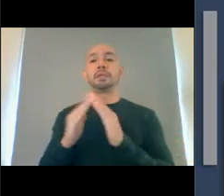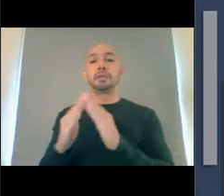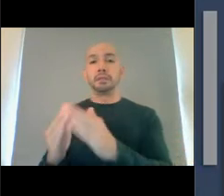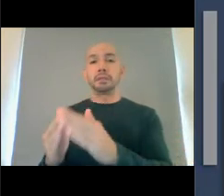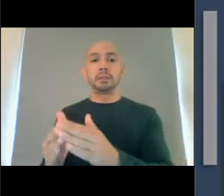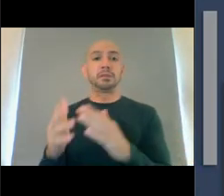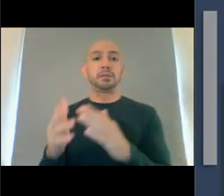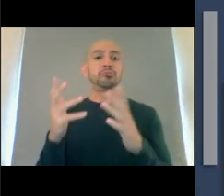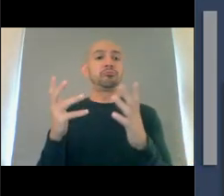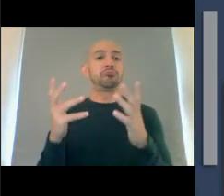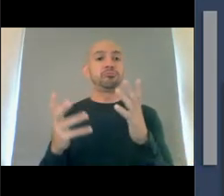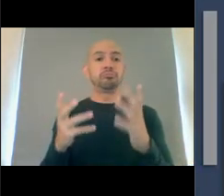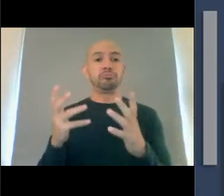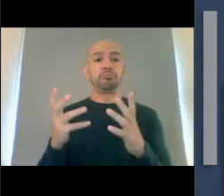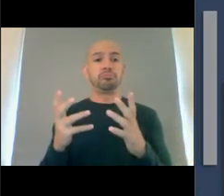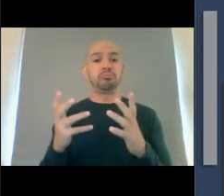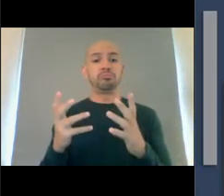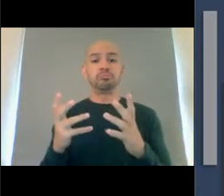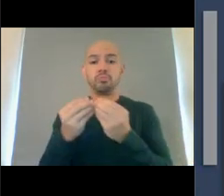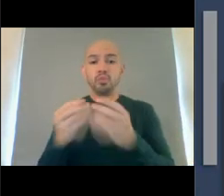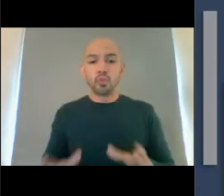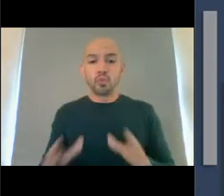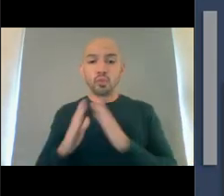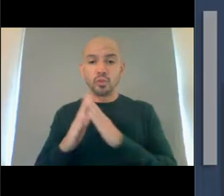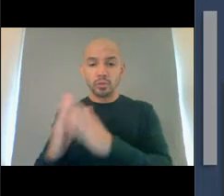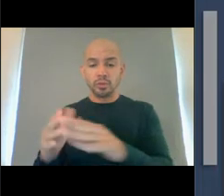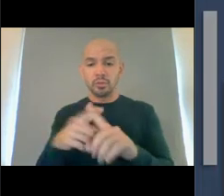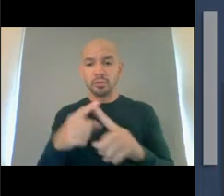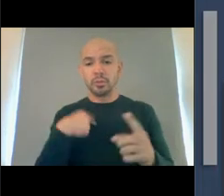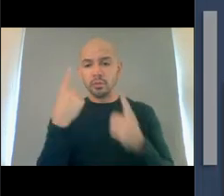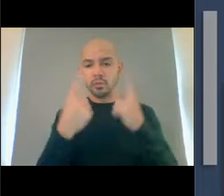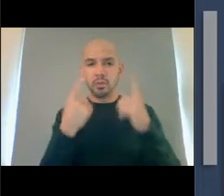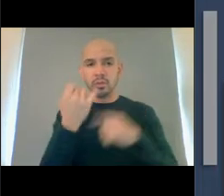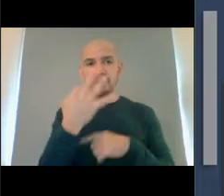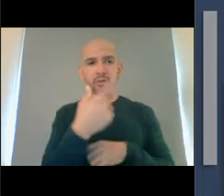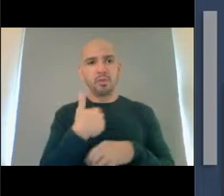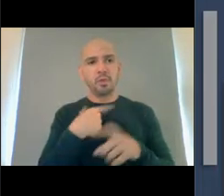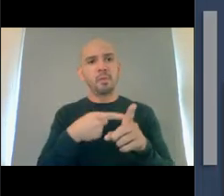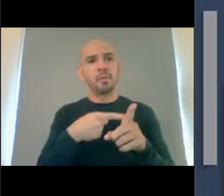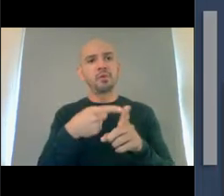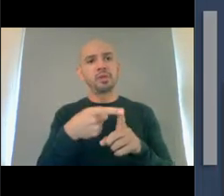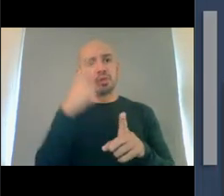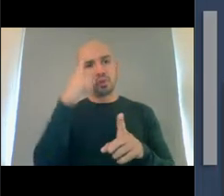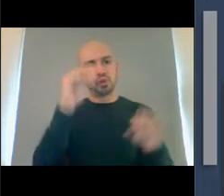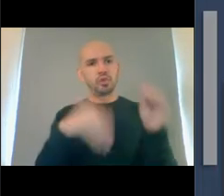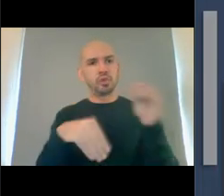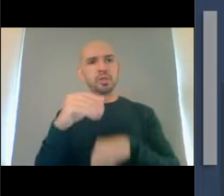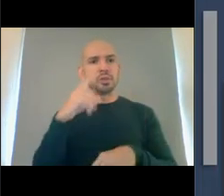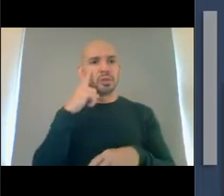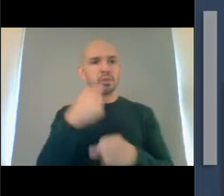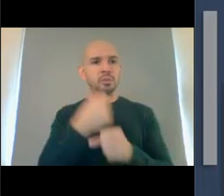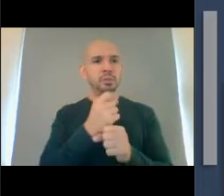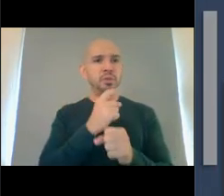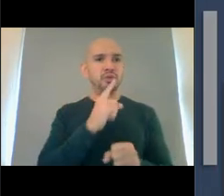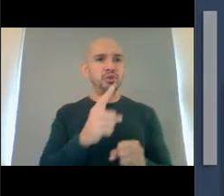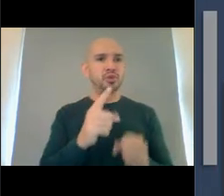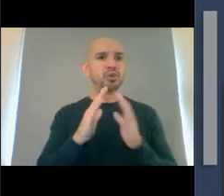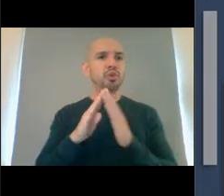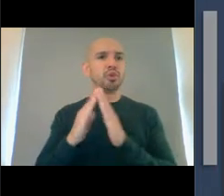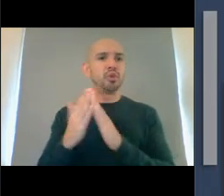reducing pollution is all in there but i was just wondering if there's been a particular strategy um to ensure that communities